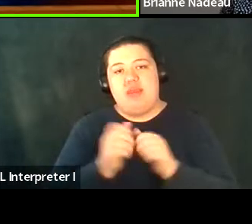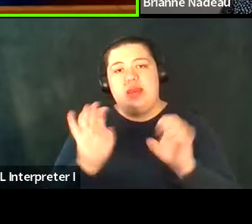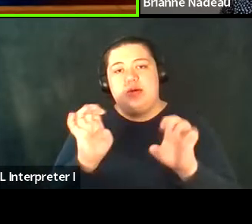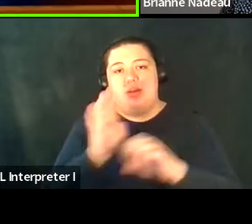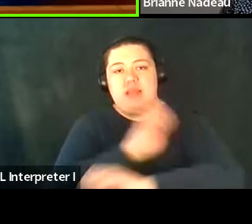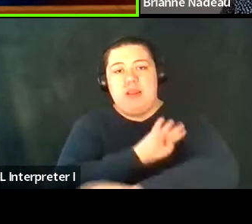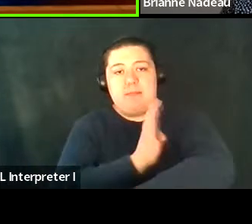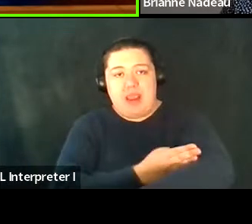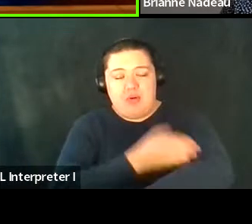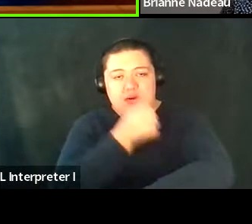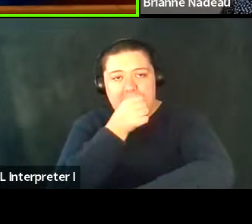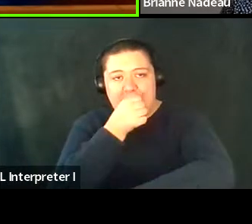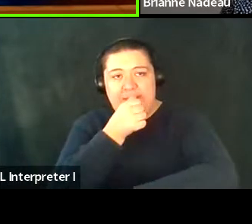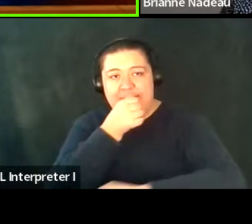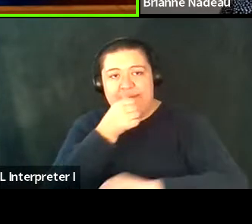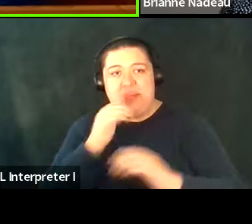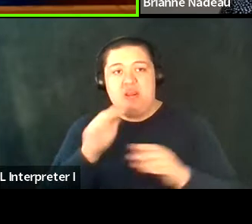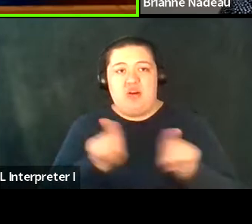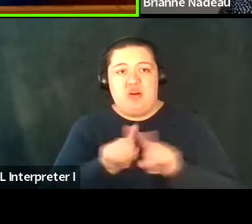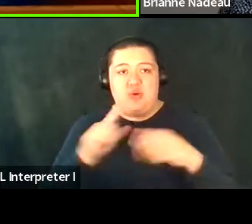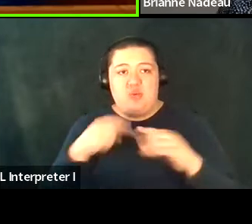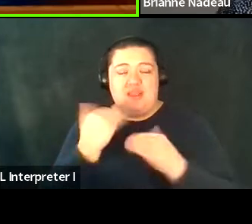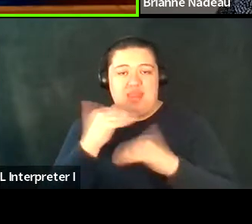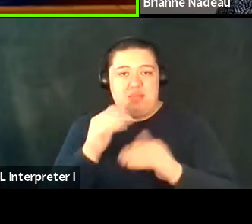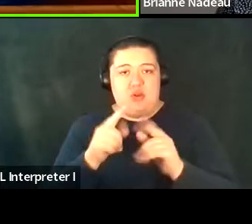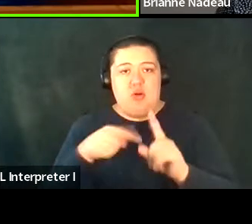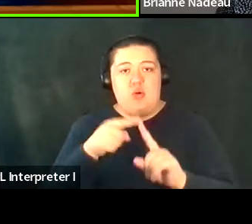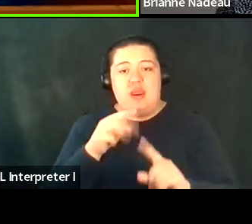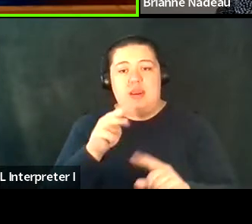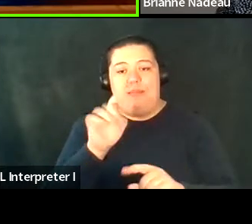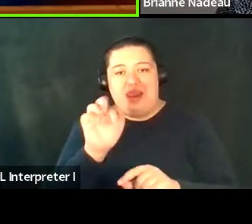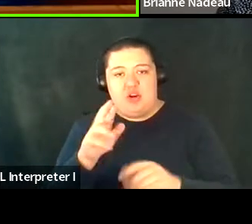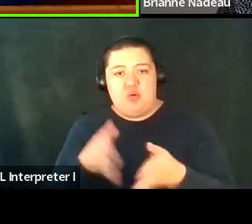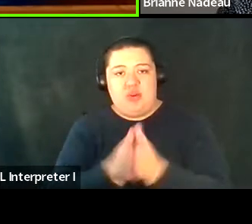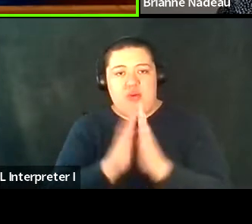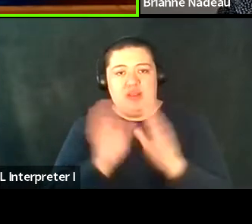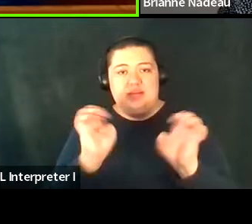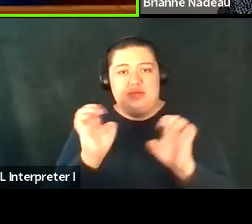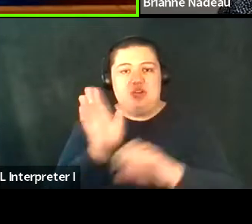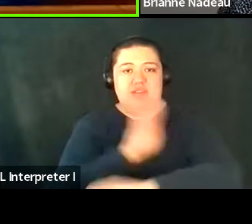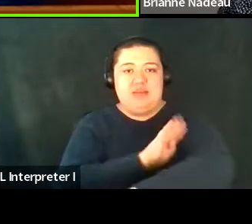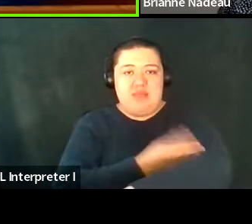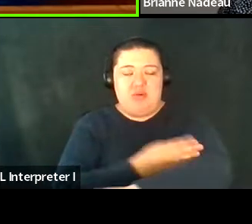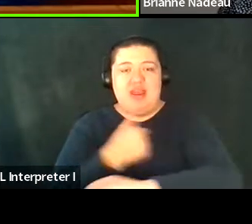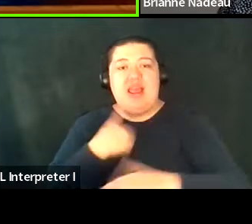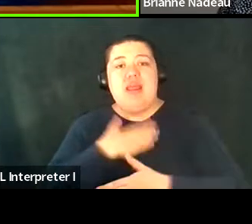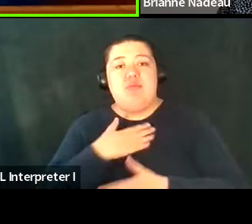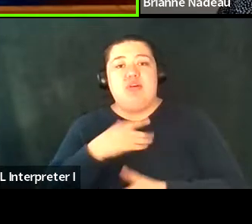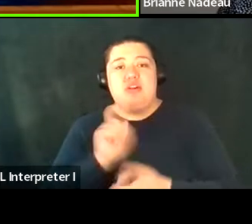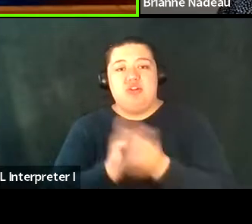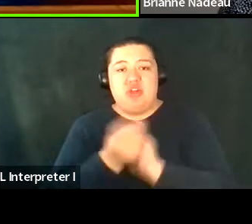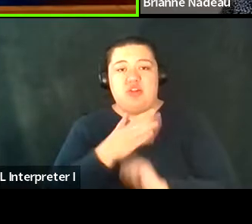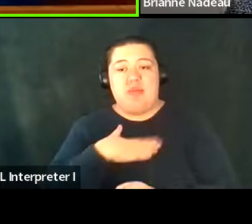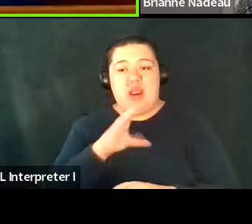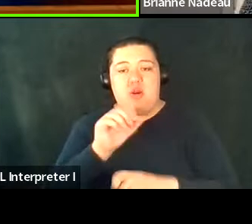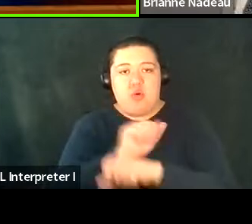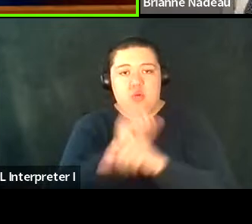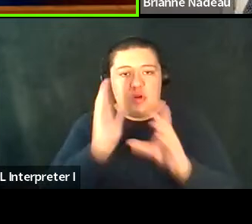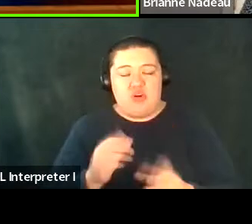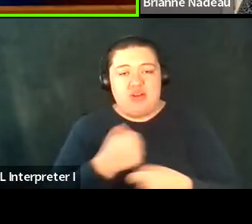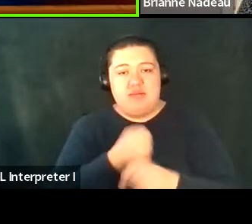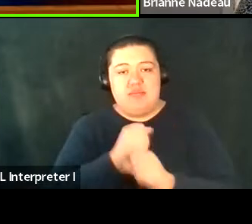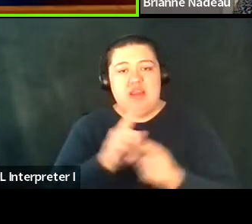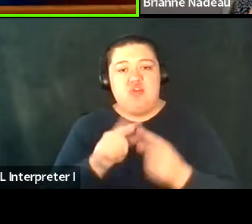powers, even when they are limited, when the mayor requests emergency powers. I appreciate changes my colleagues made to the